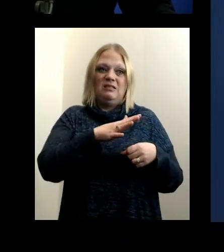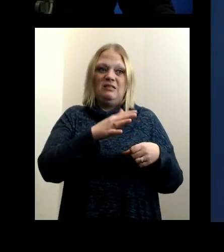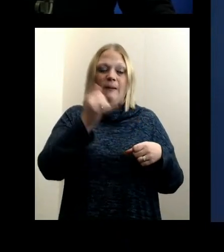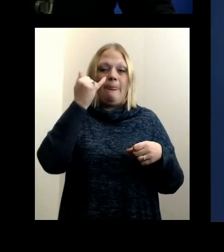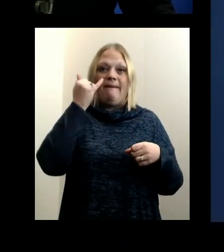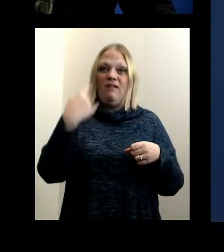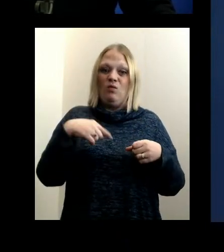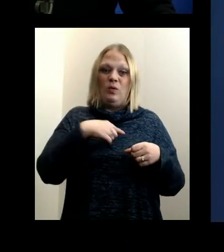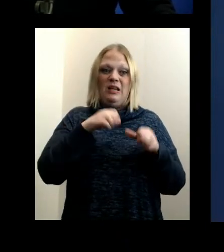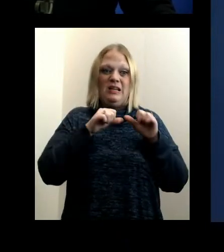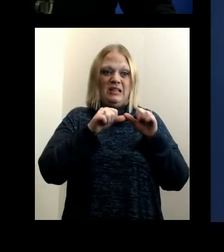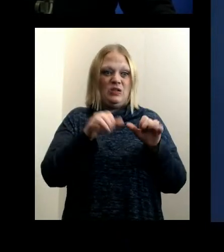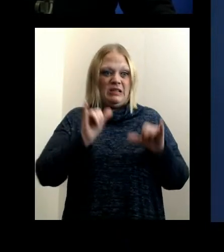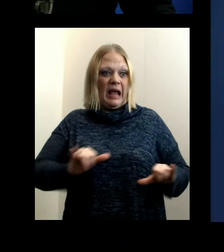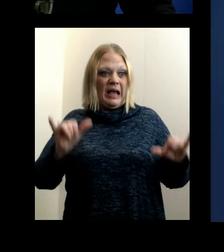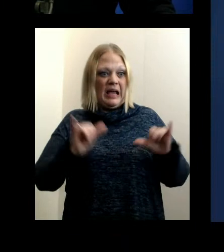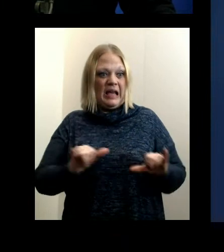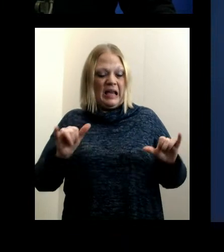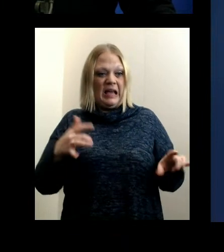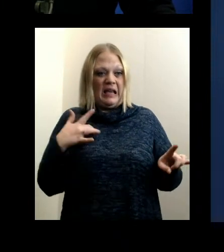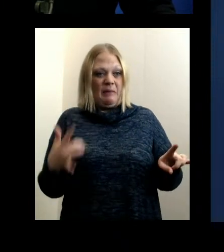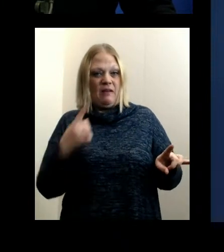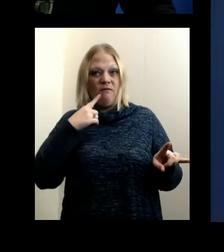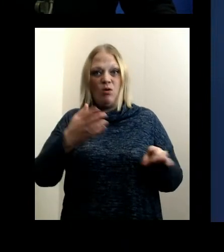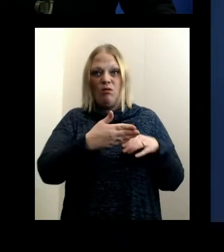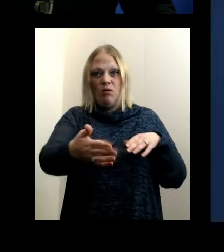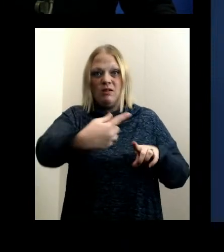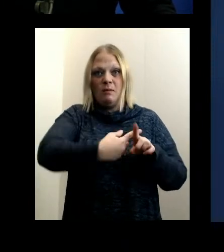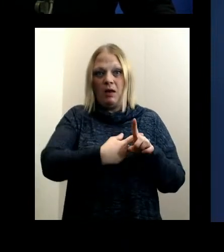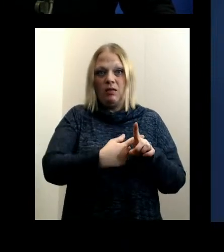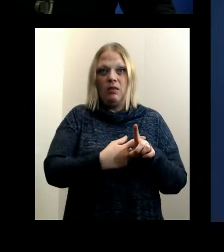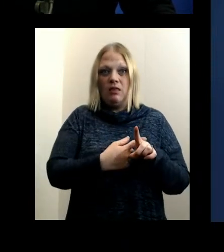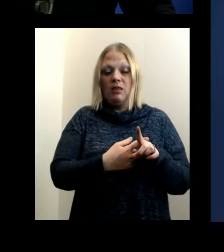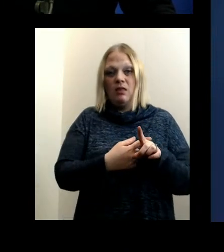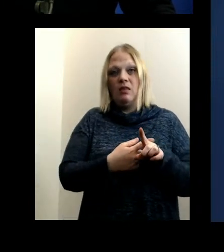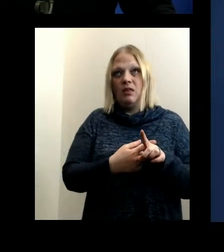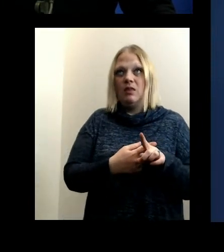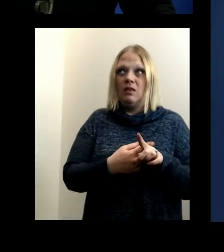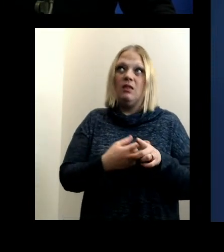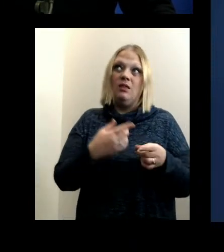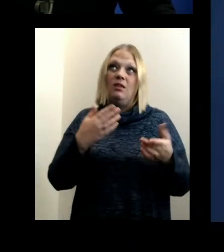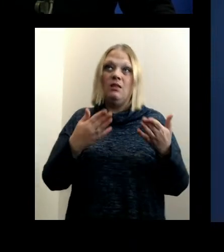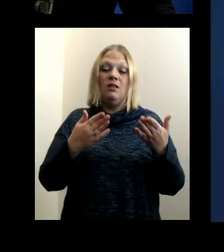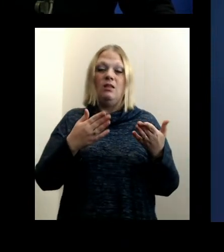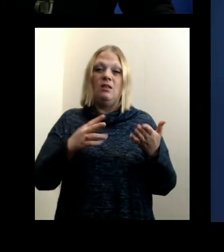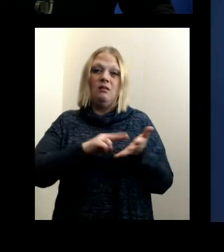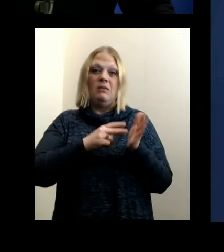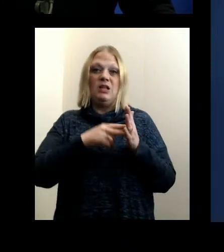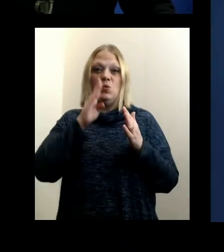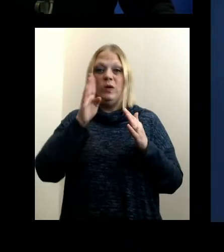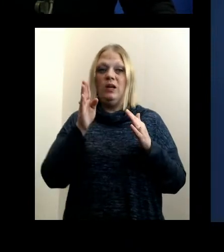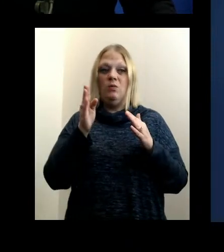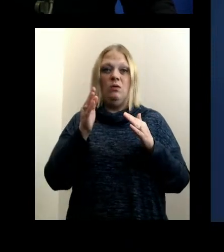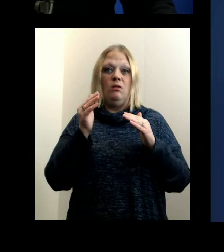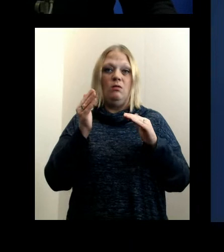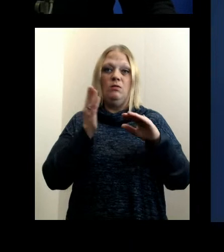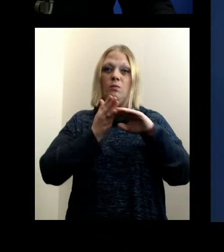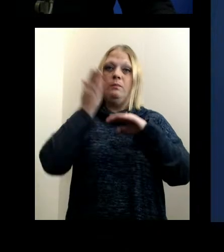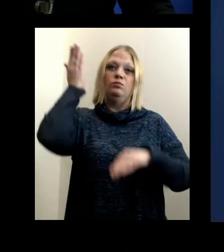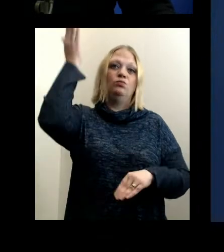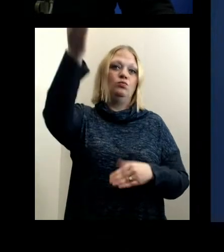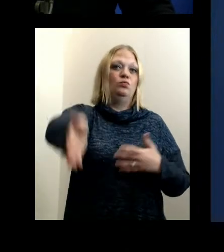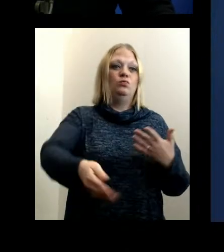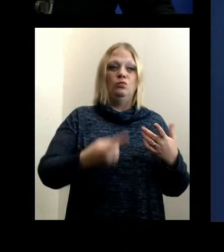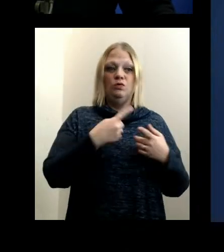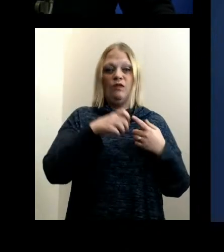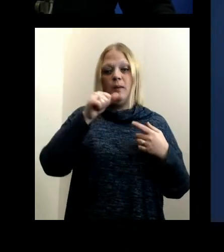for the remainder of the month, we will, in all likelihood, surpass the totals we had in April and